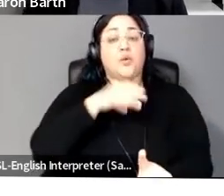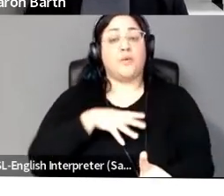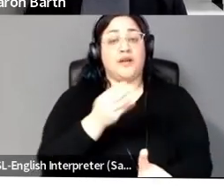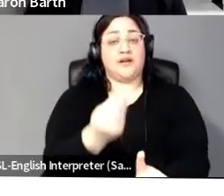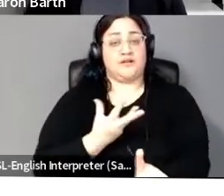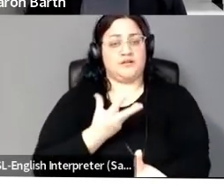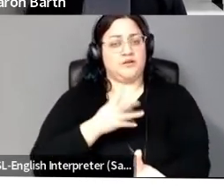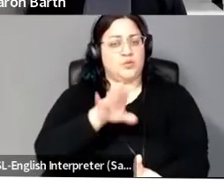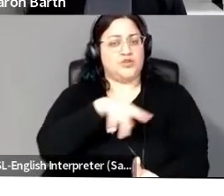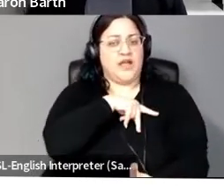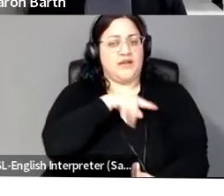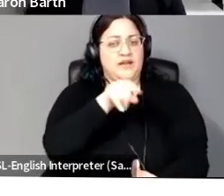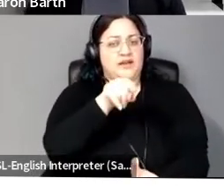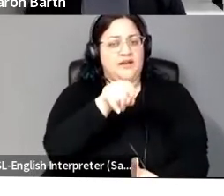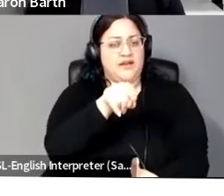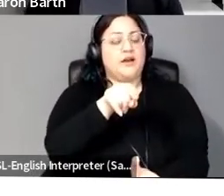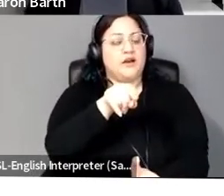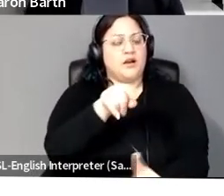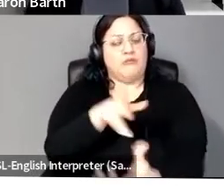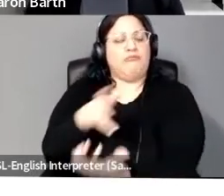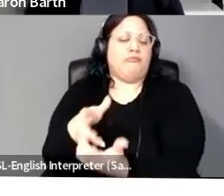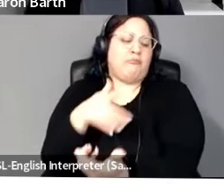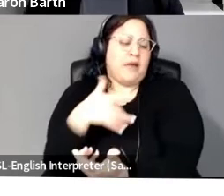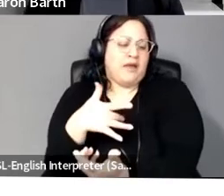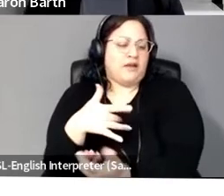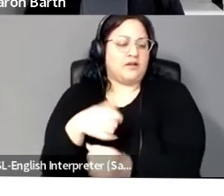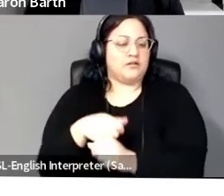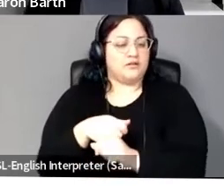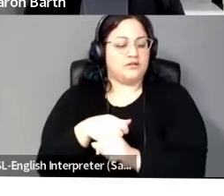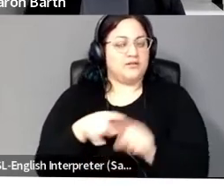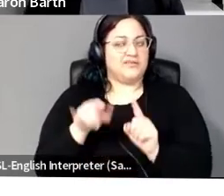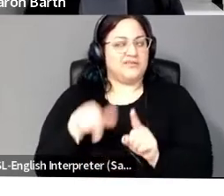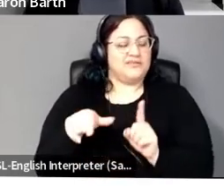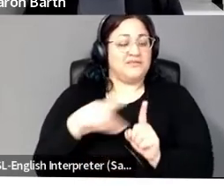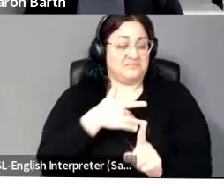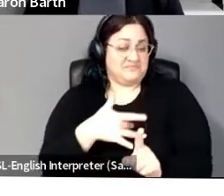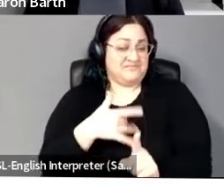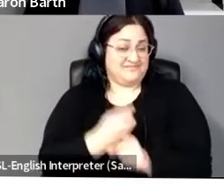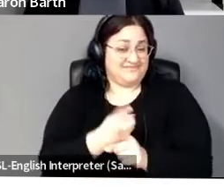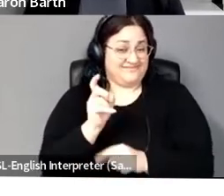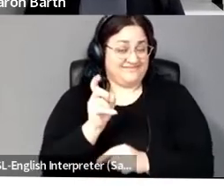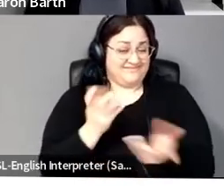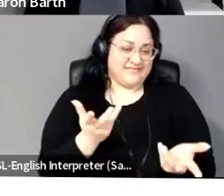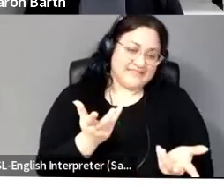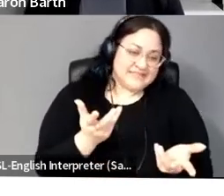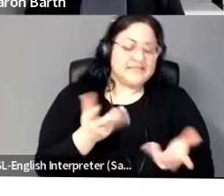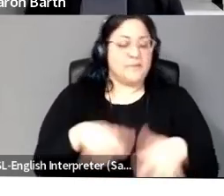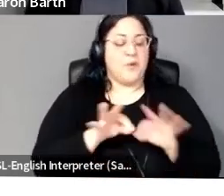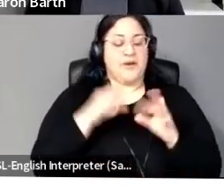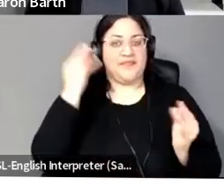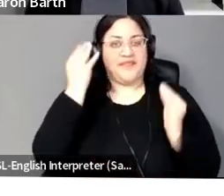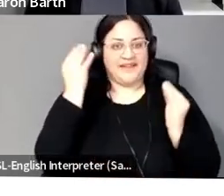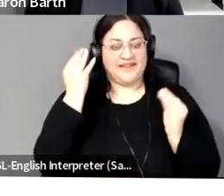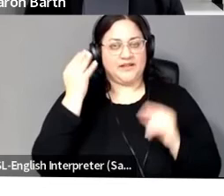lawyer, than anything about their appearance or their personality. But again, we don't really like to do that. That's